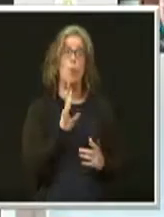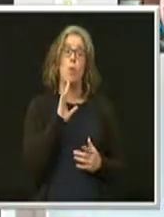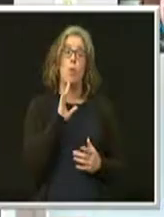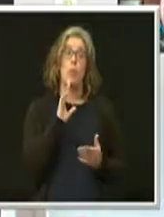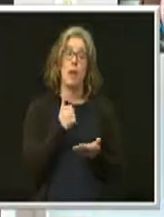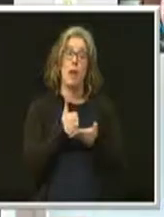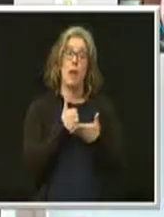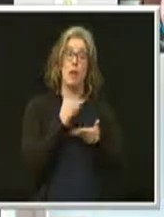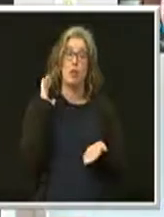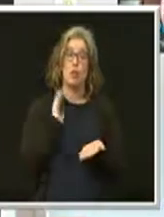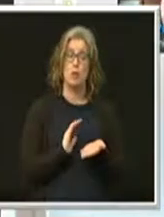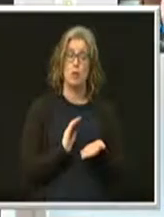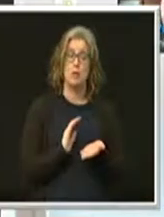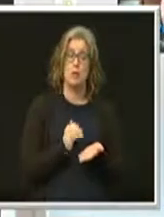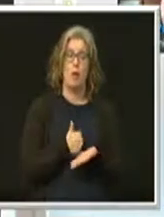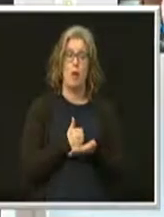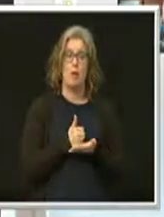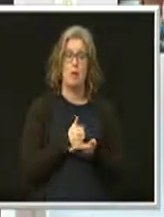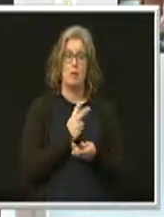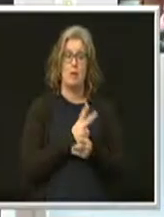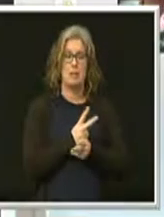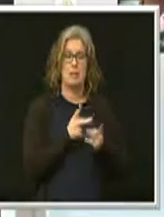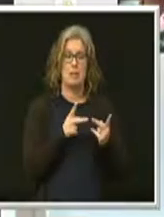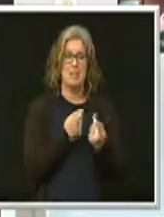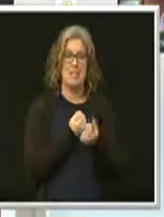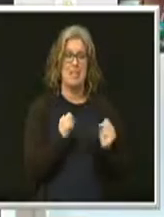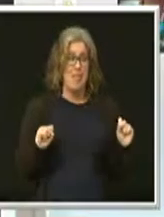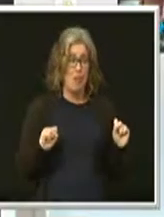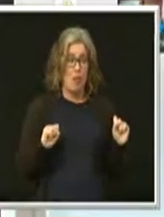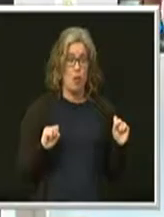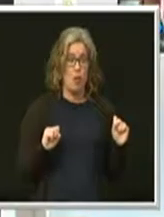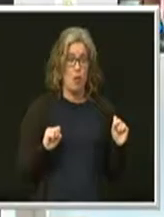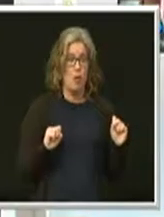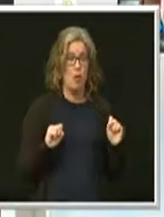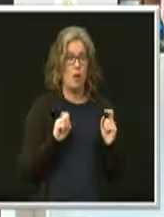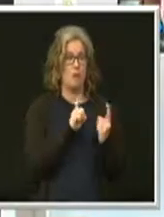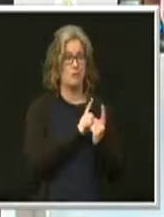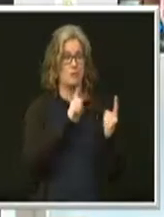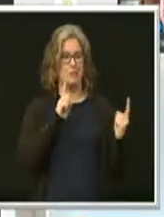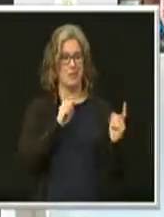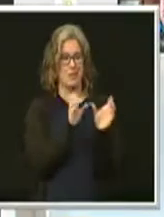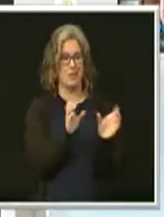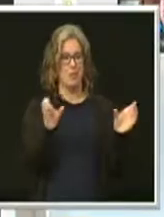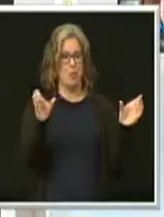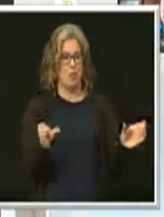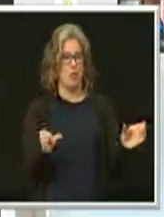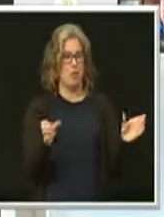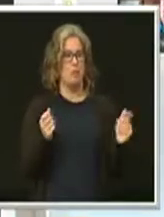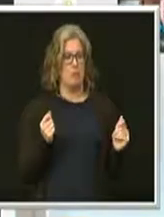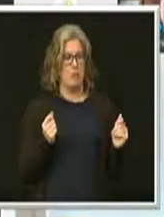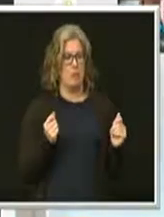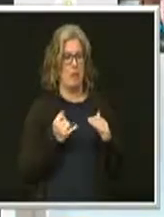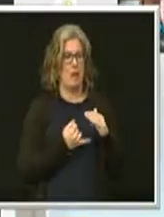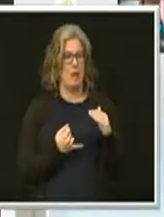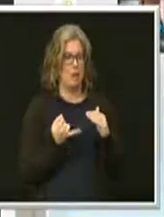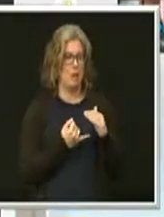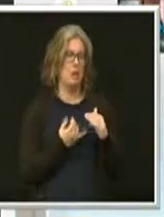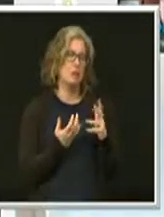by helping us reduce is help us keep this place safer, so we can practice some separations,